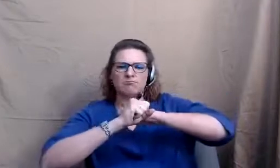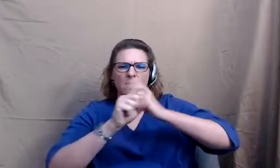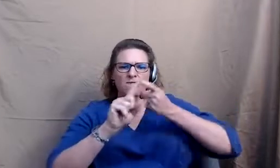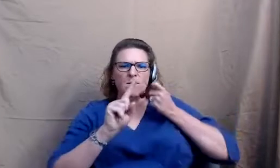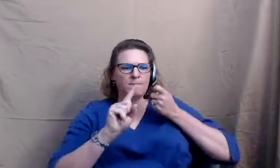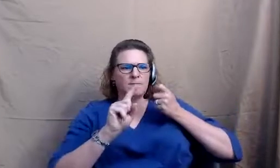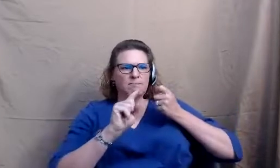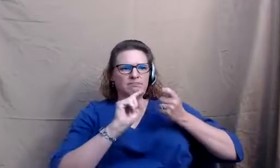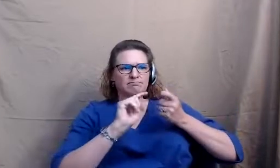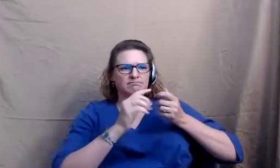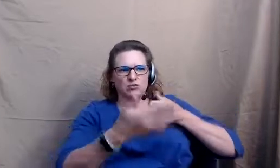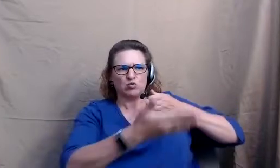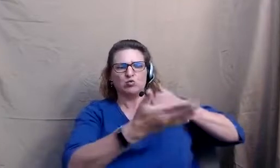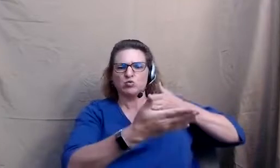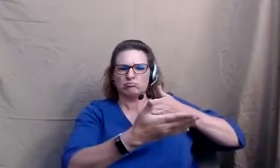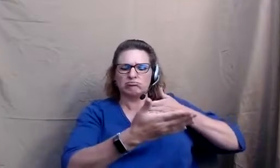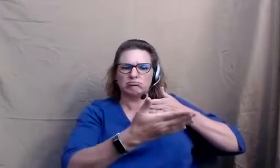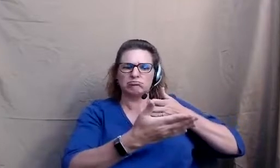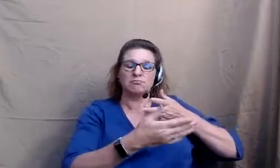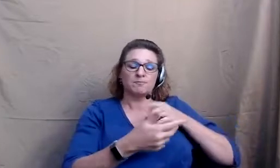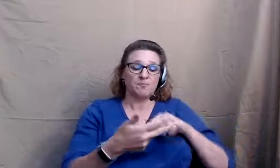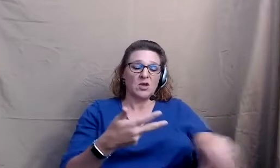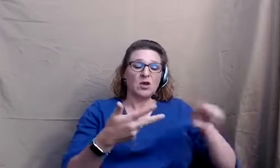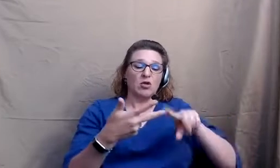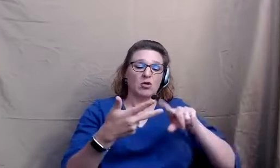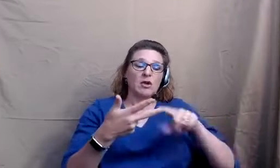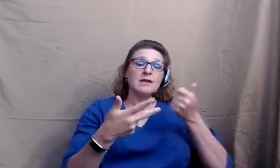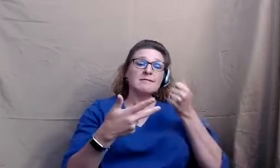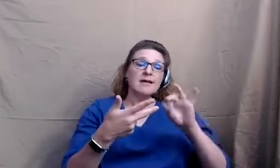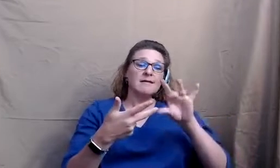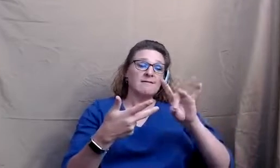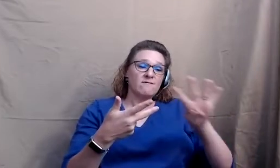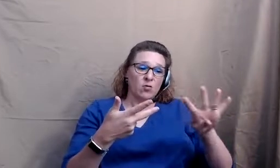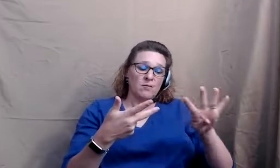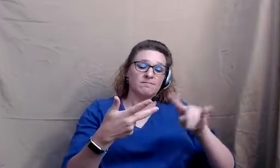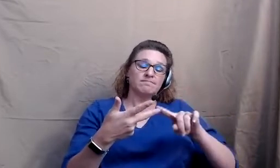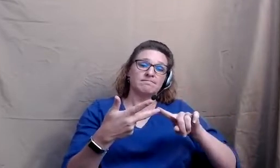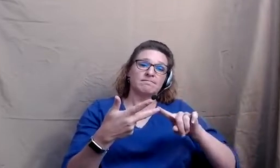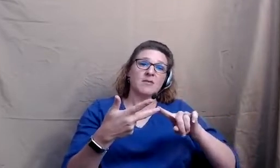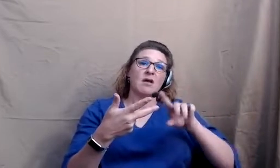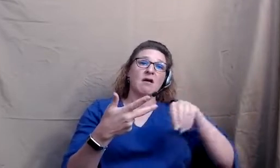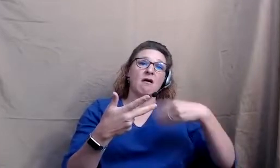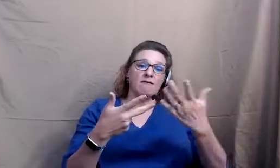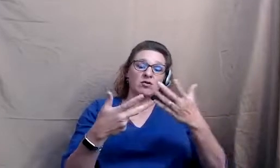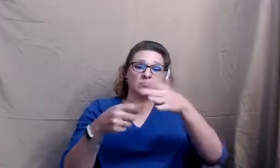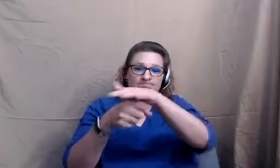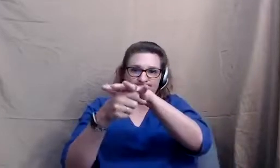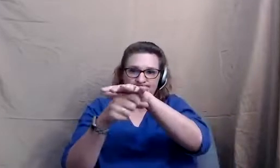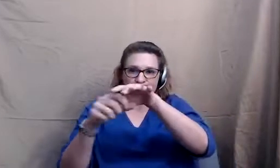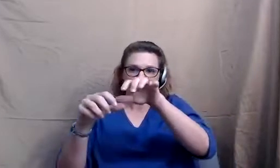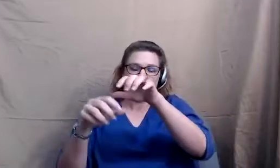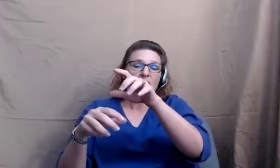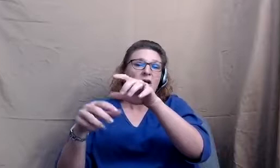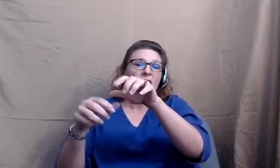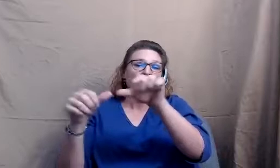from that liability. The third thing that happened in 1984 offered jurisdictions a way to be insulated from liability.